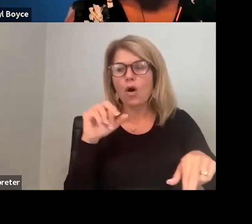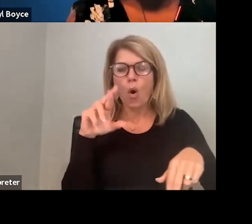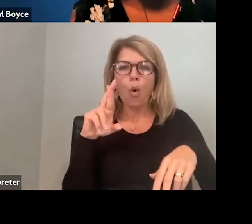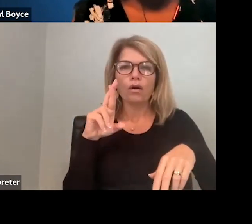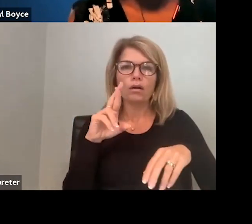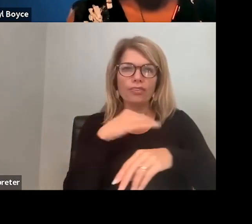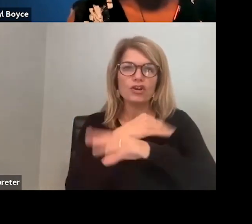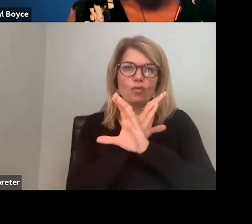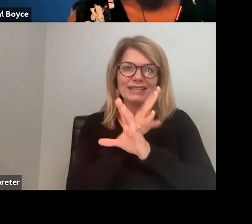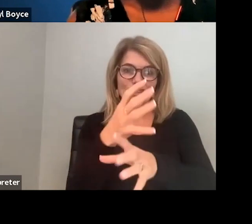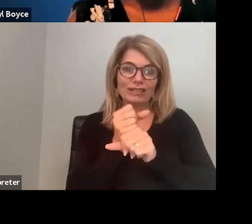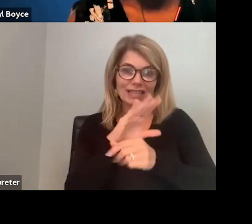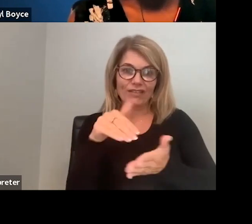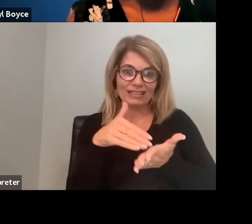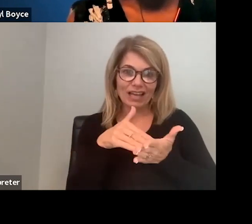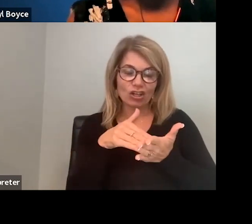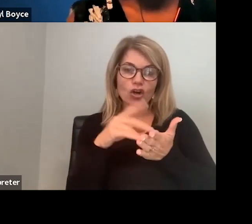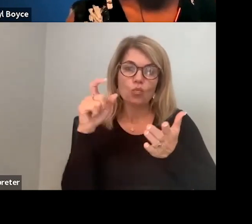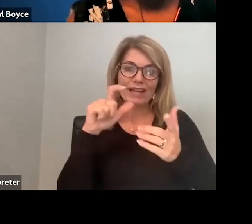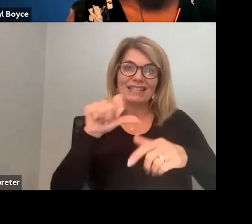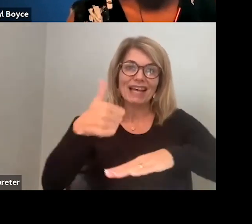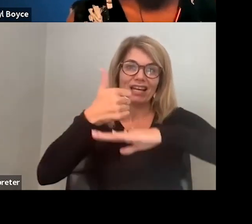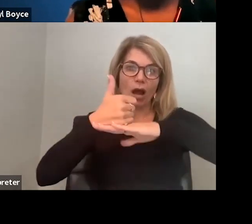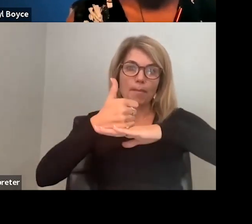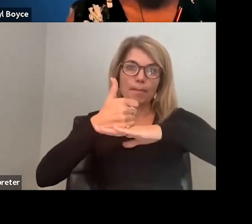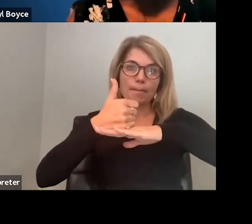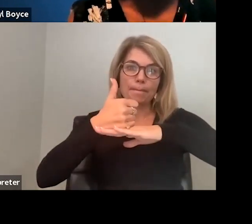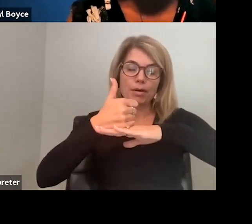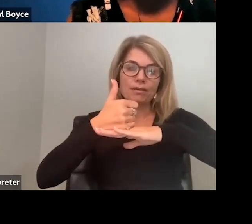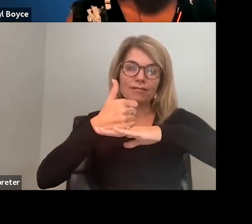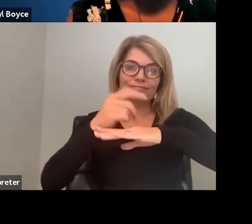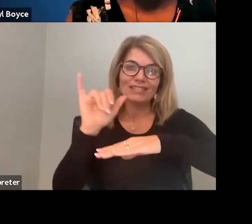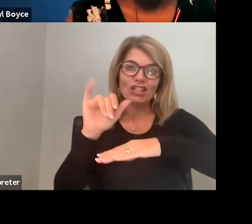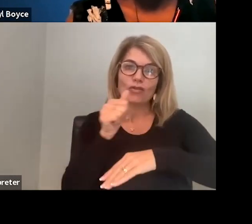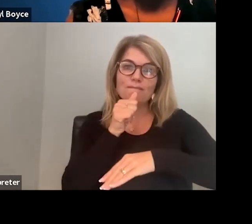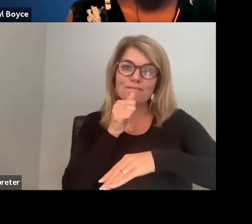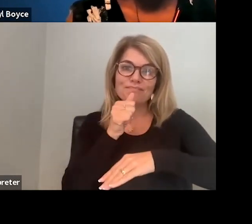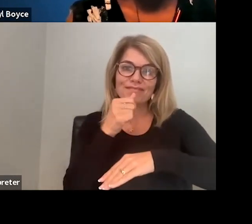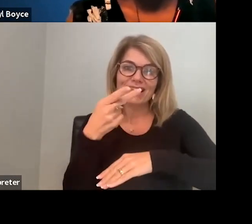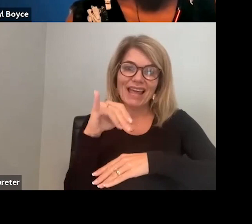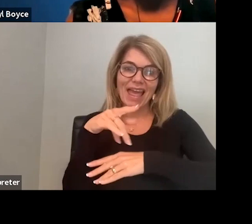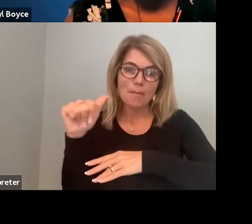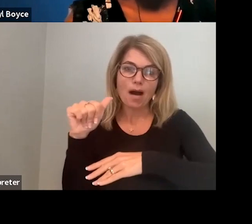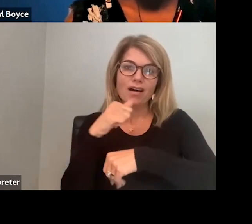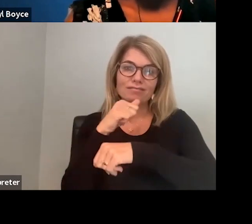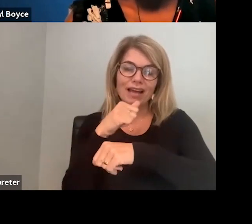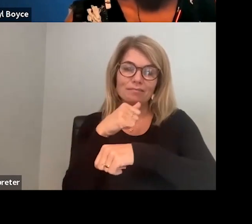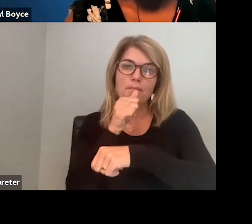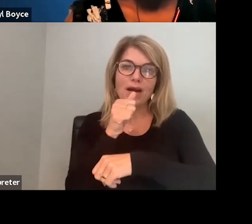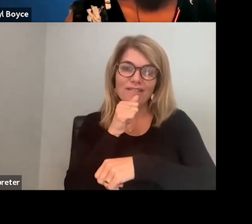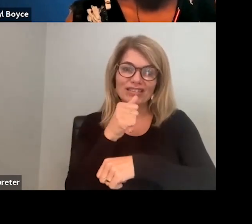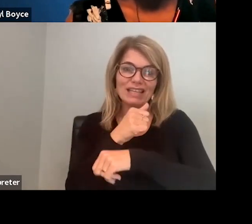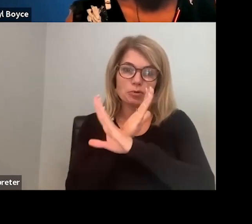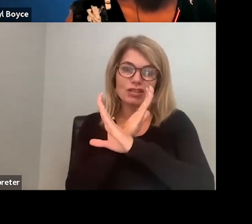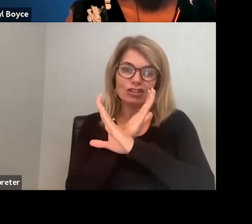center, are set up largely as clinical services, in which case HIPAA laws would apply. The privacy protection that goes along with HIPAA would apply to those sort